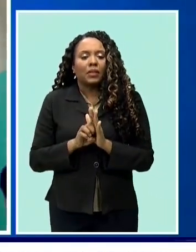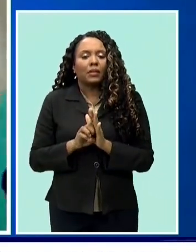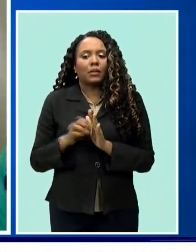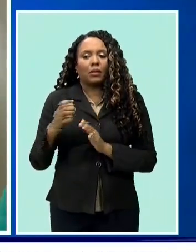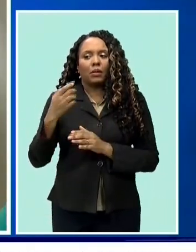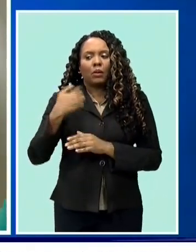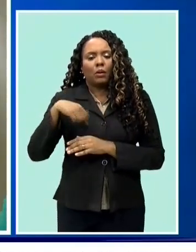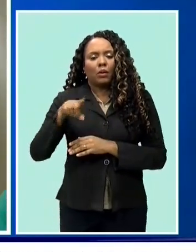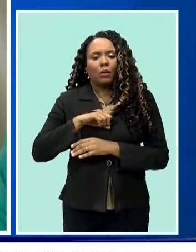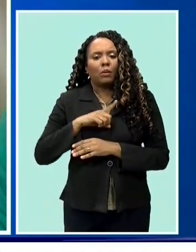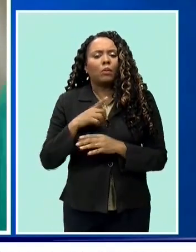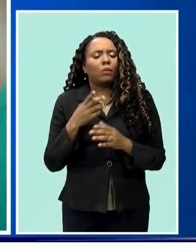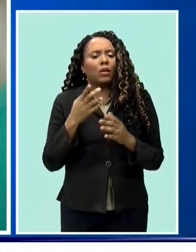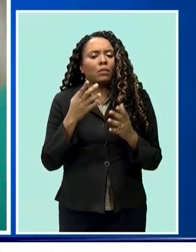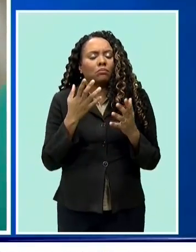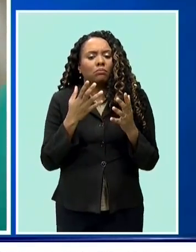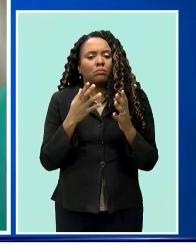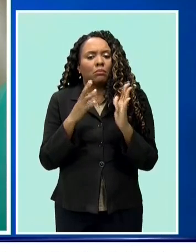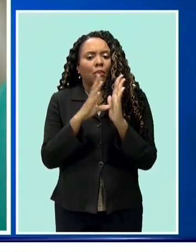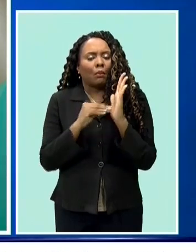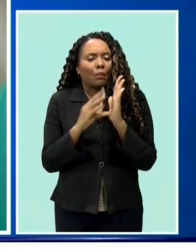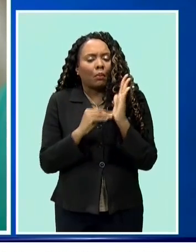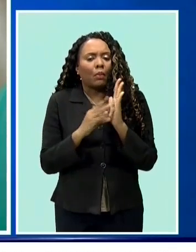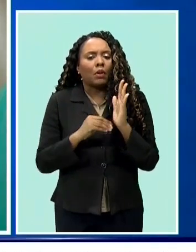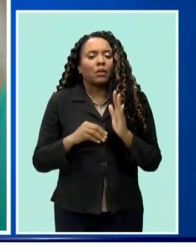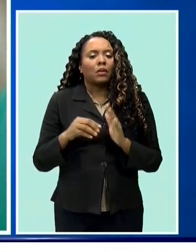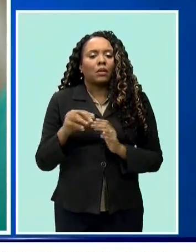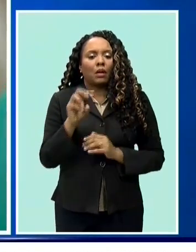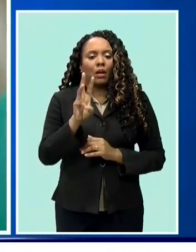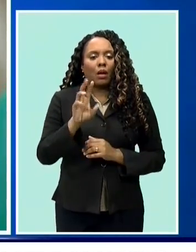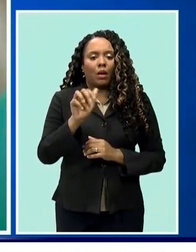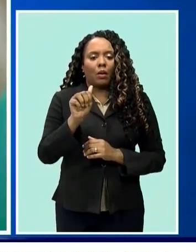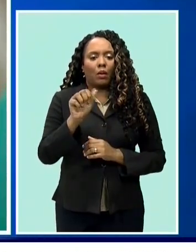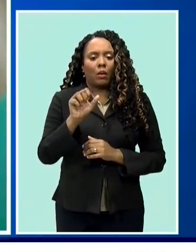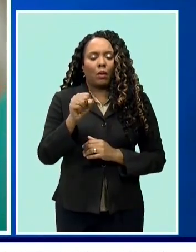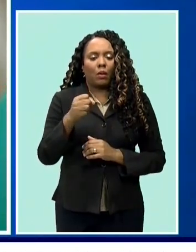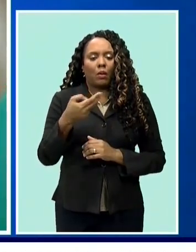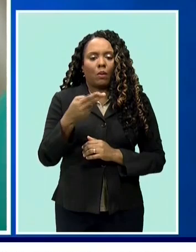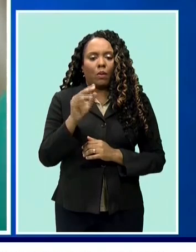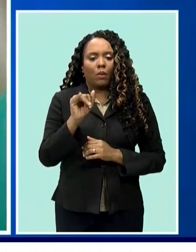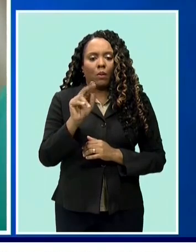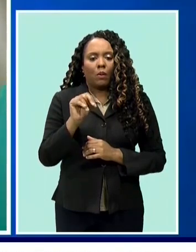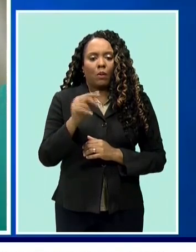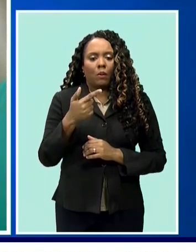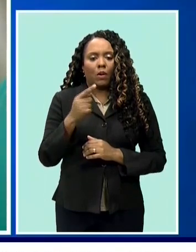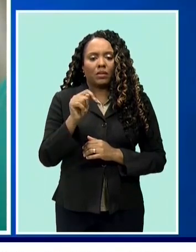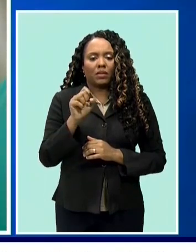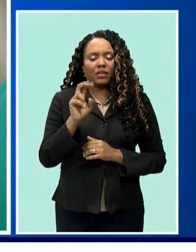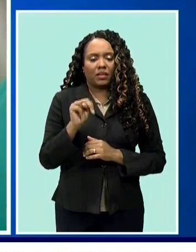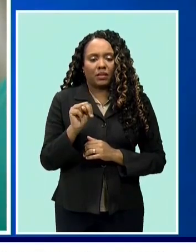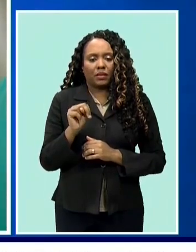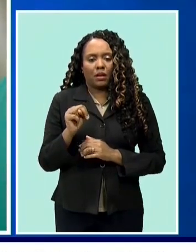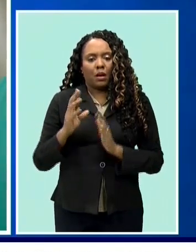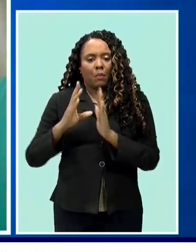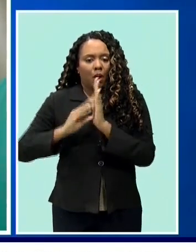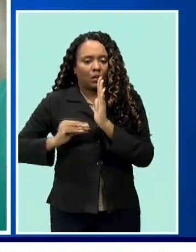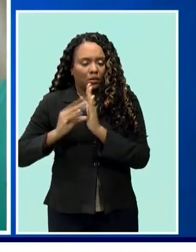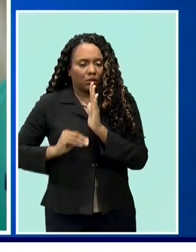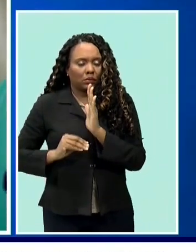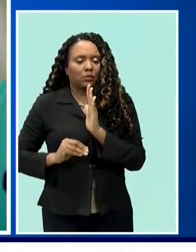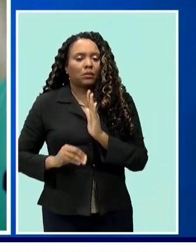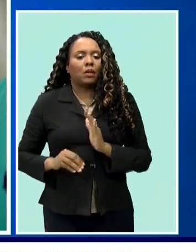closely is the Washington State model. And what Washington State has done, because this is an international issue, it's not a Barbados issue, and what